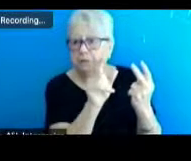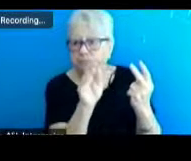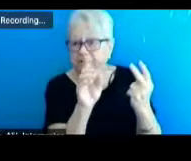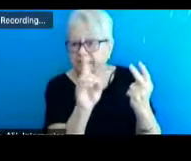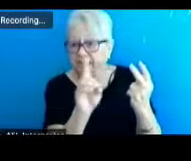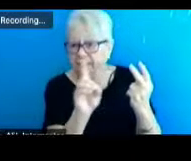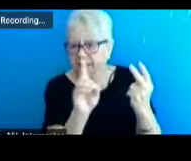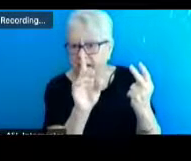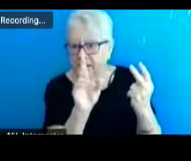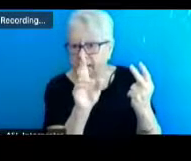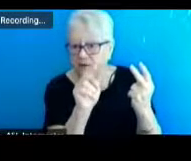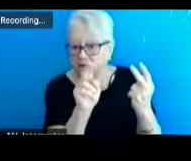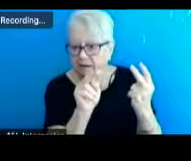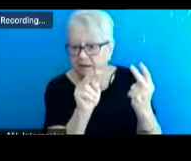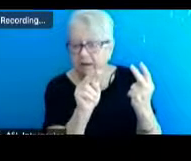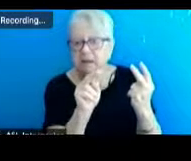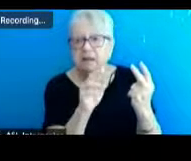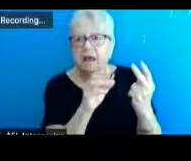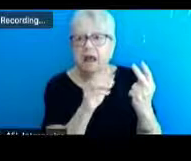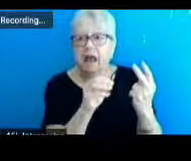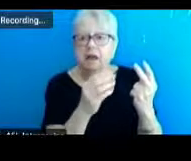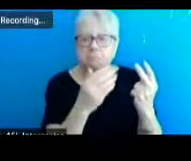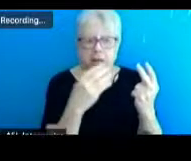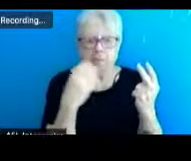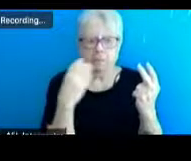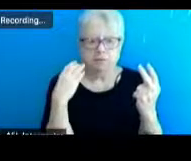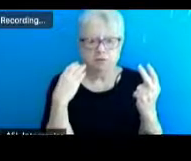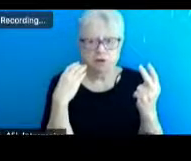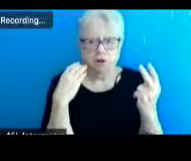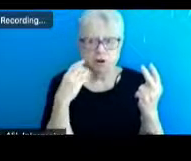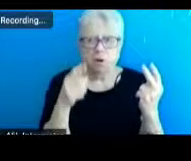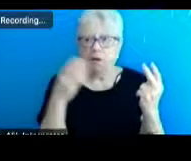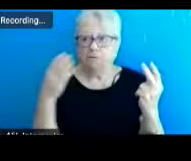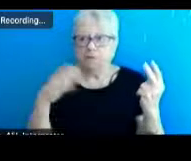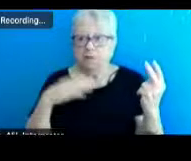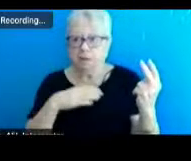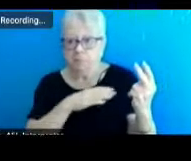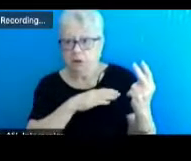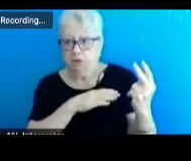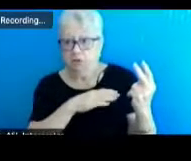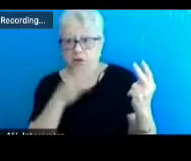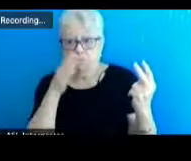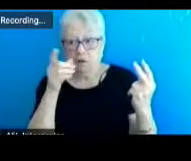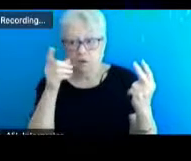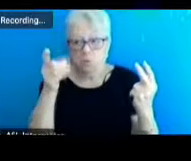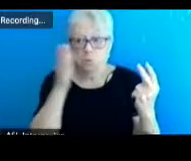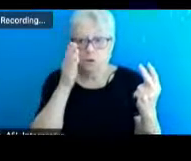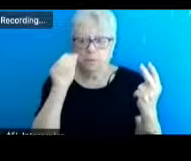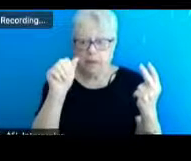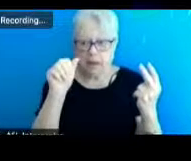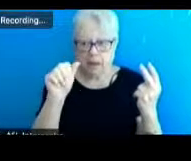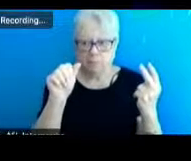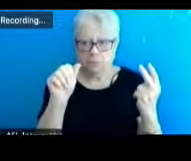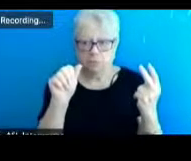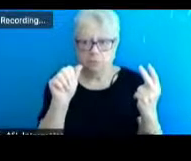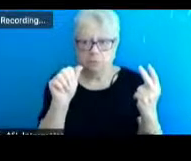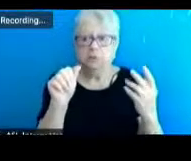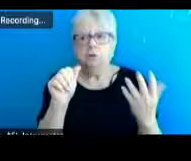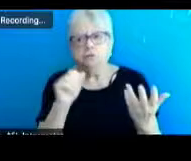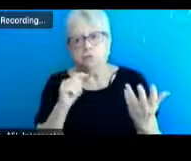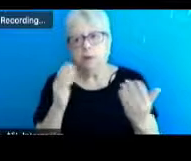separately, perhaps the chair of the commission would be able to, if the motion